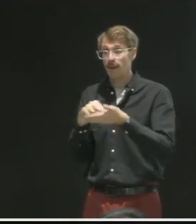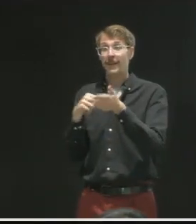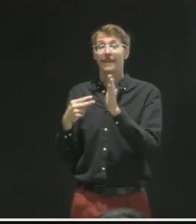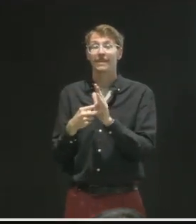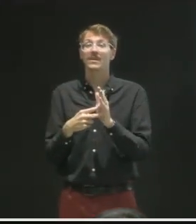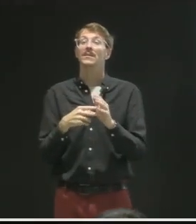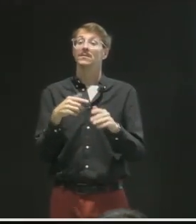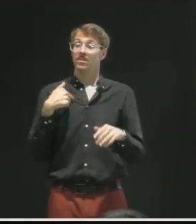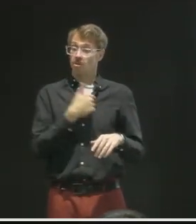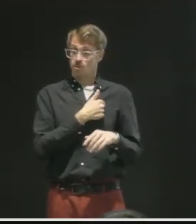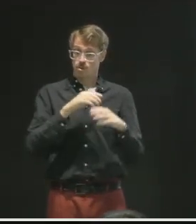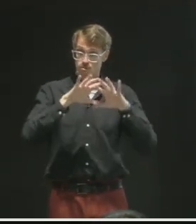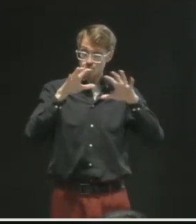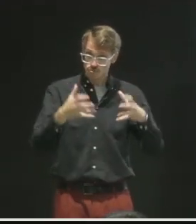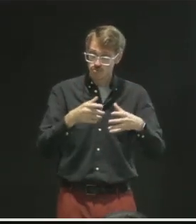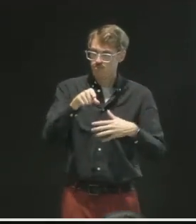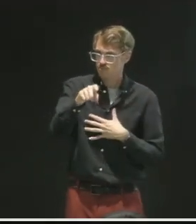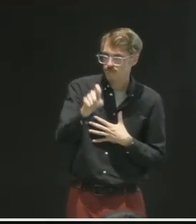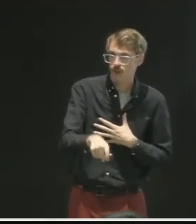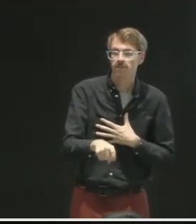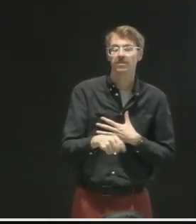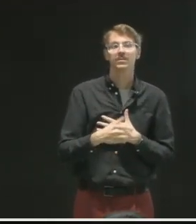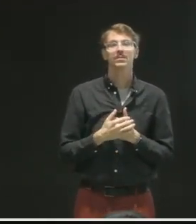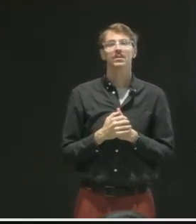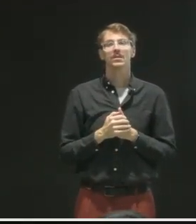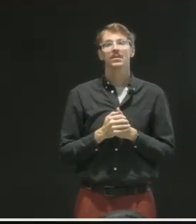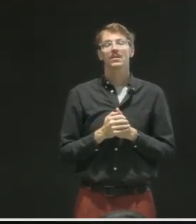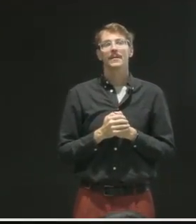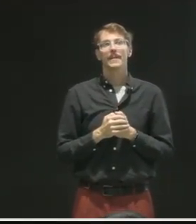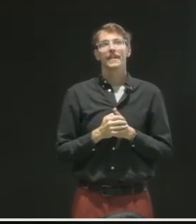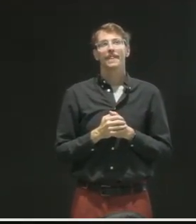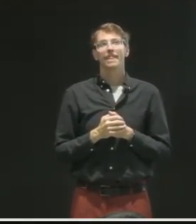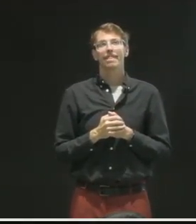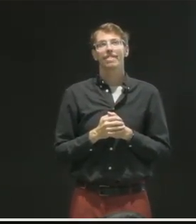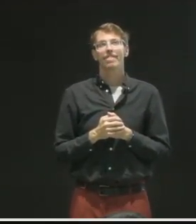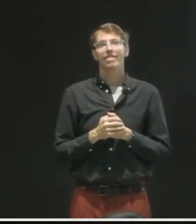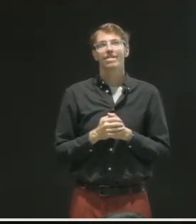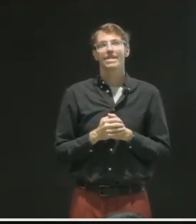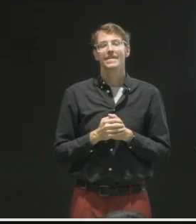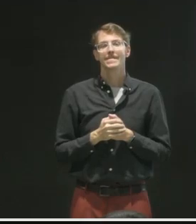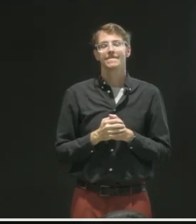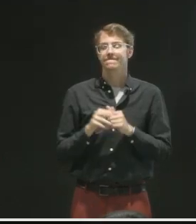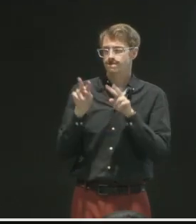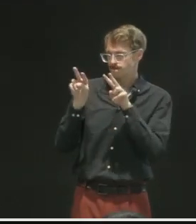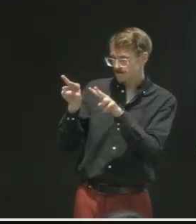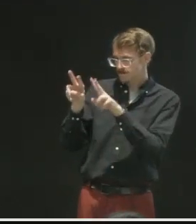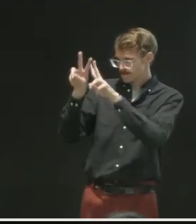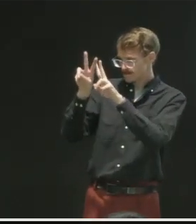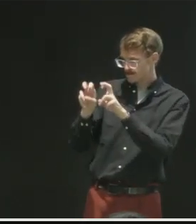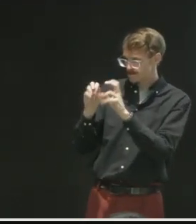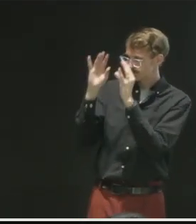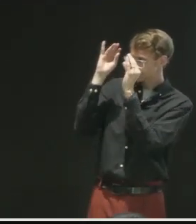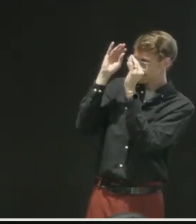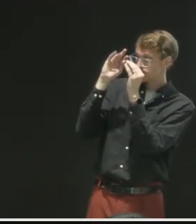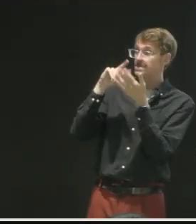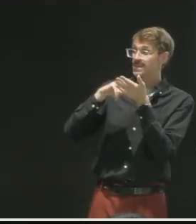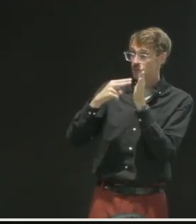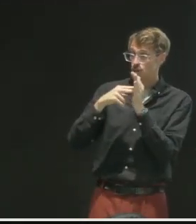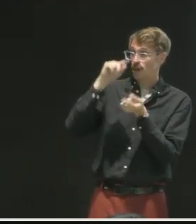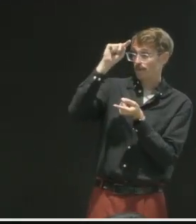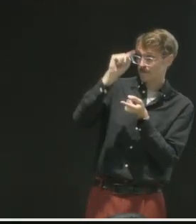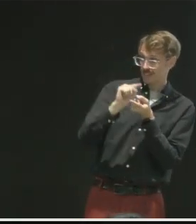grouping, you have to take into consideration, whether it's mitigation, preparedness,